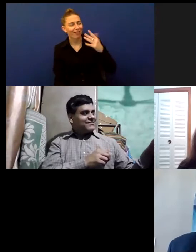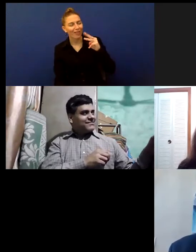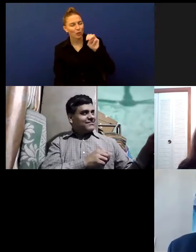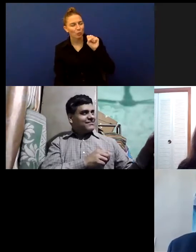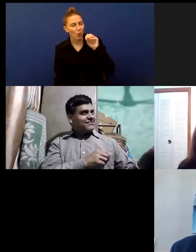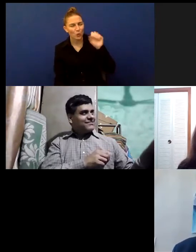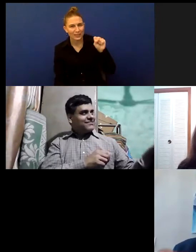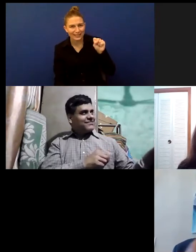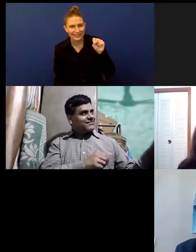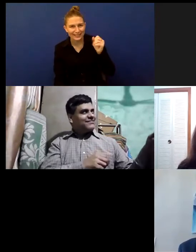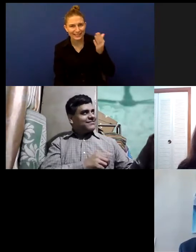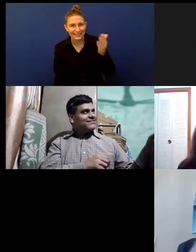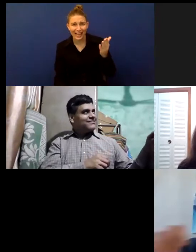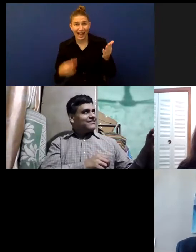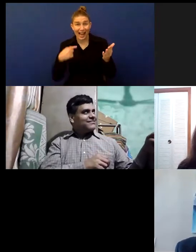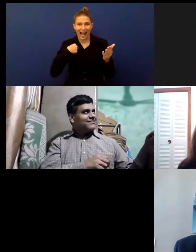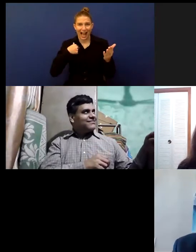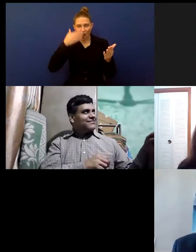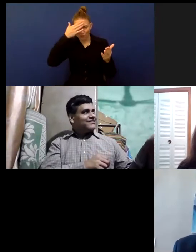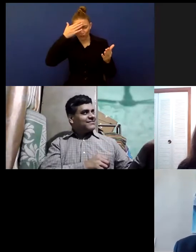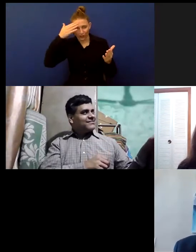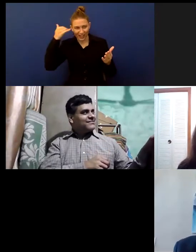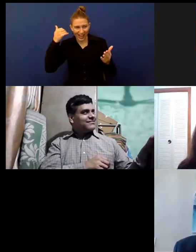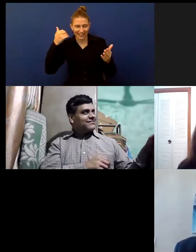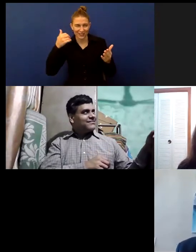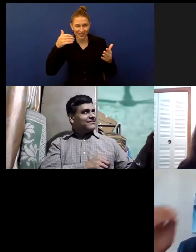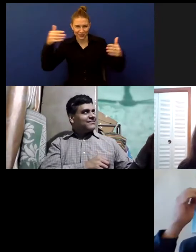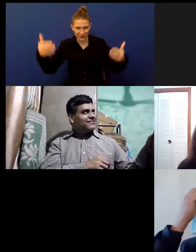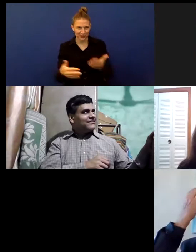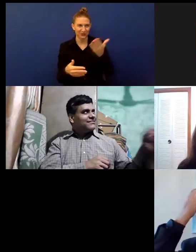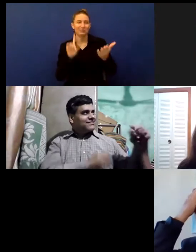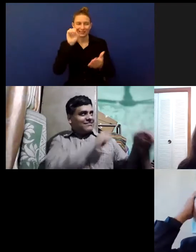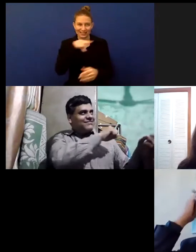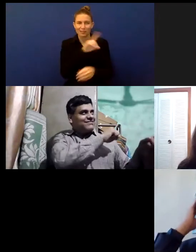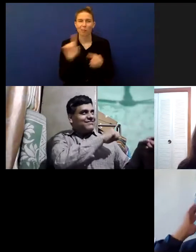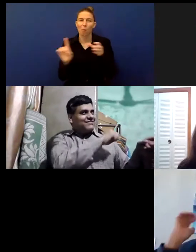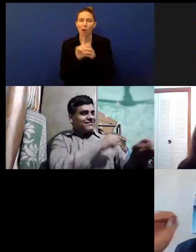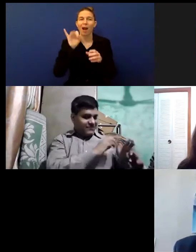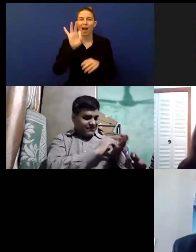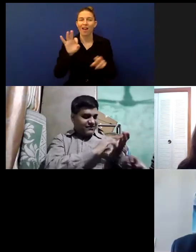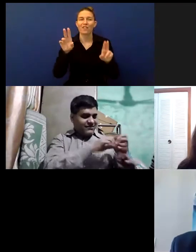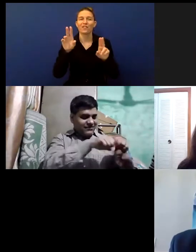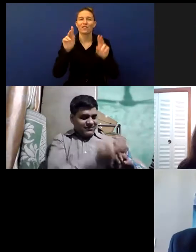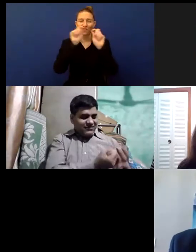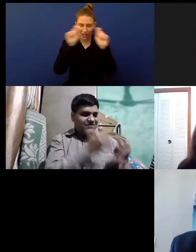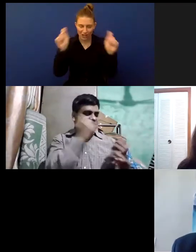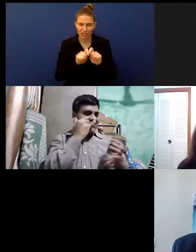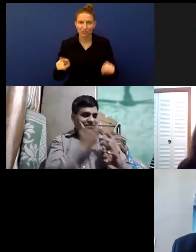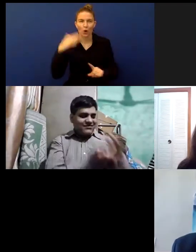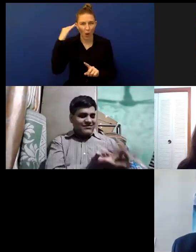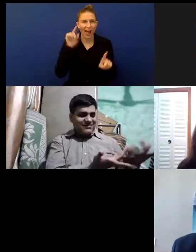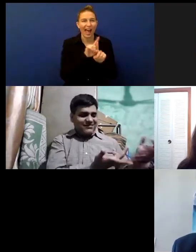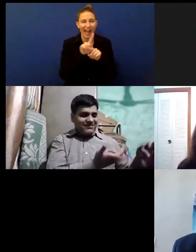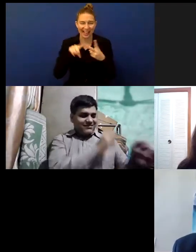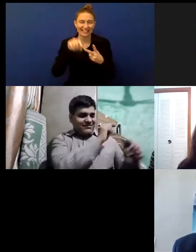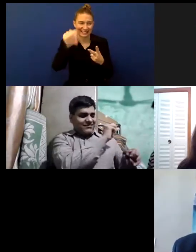I forgot to introduce Moses, so he's part of the Uganda Federation of the Hard of Hearing and a fellow to the